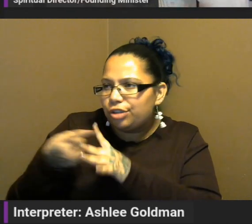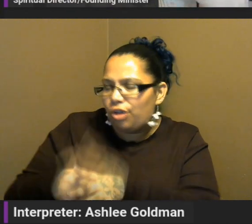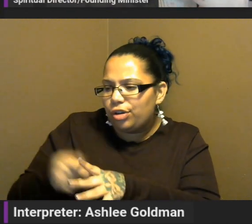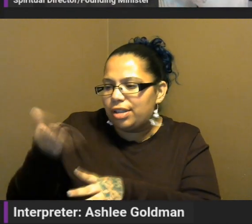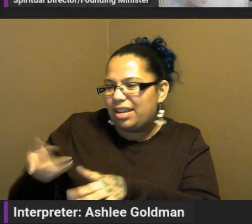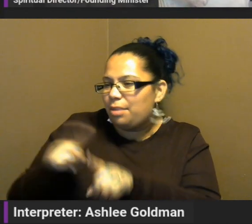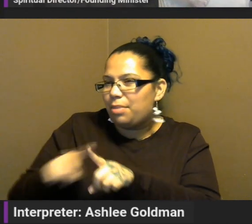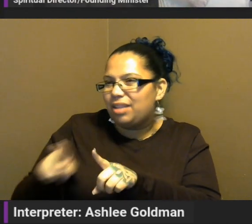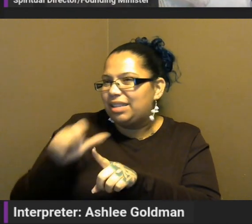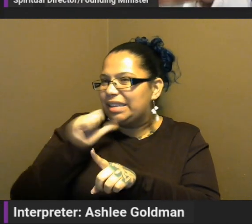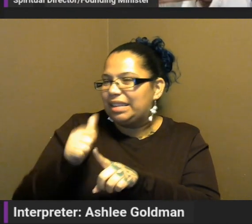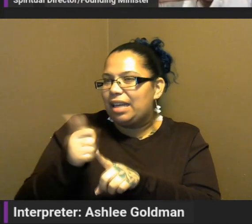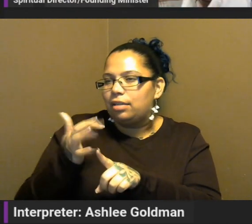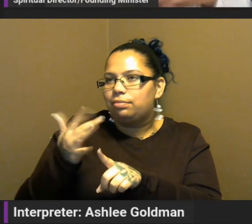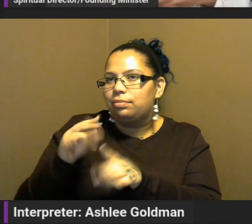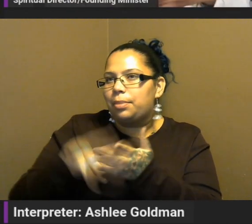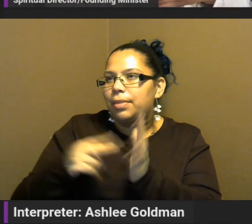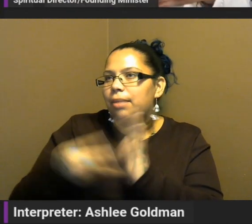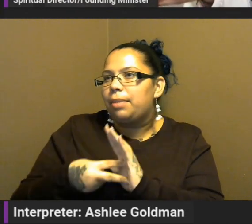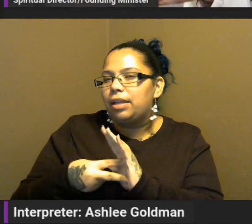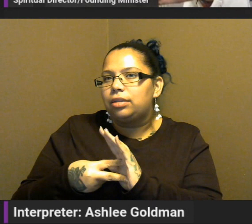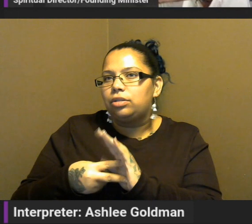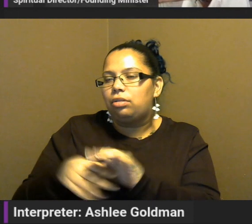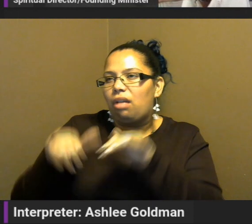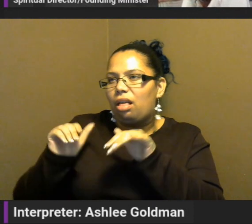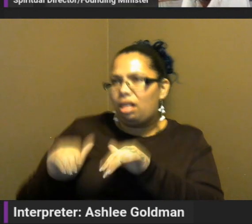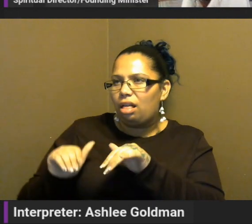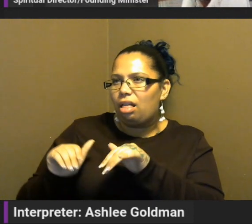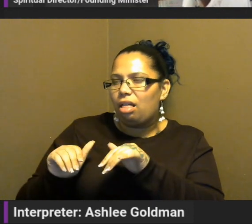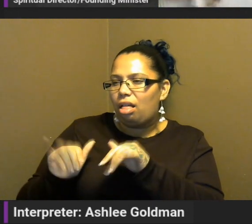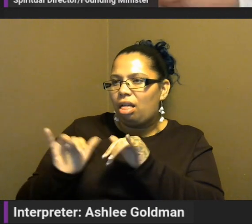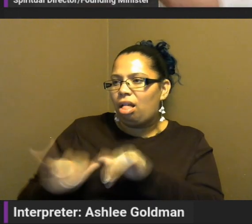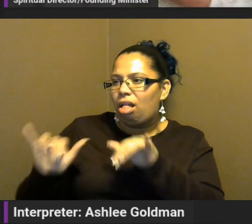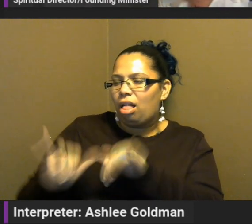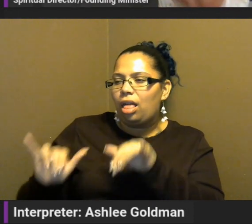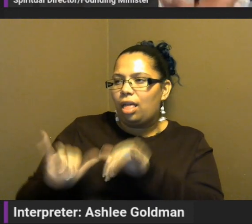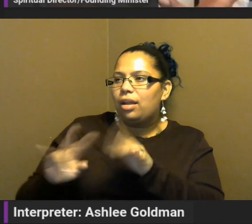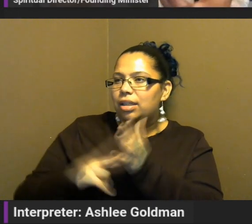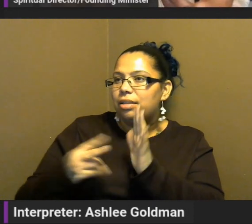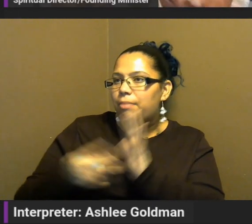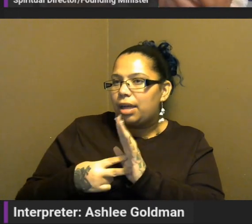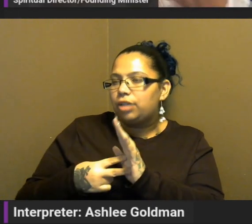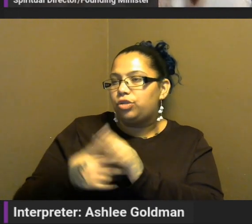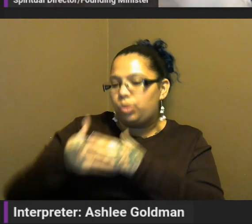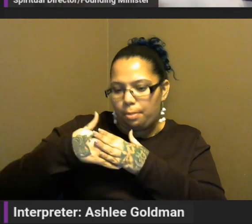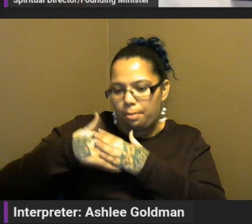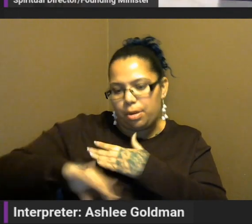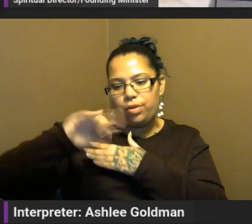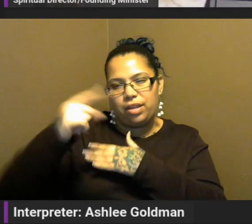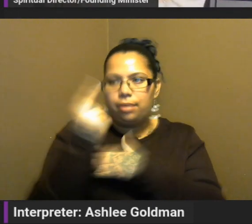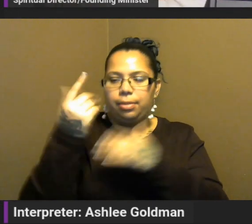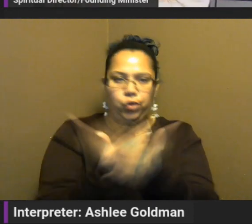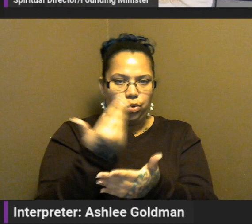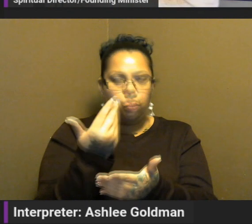but it is not meant to be static or stagnant. It is meant to birth. But if we